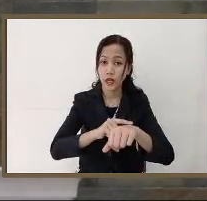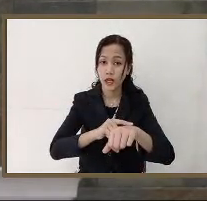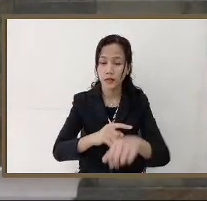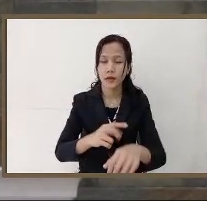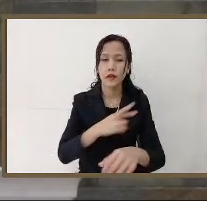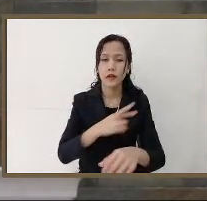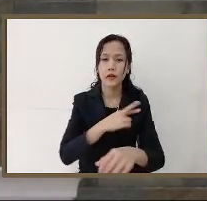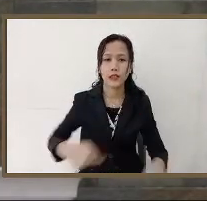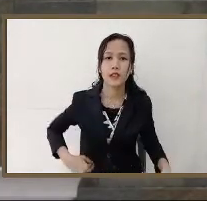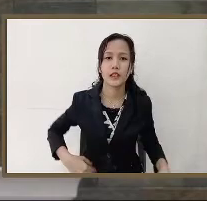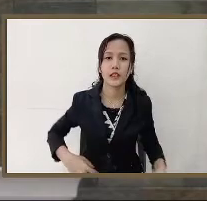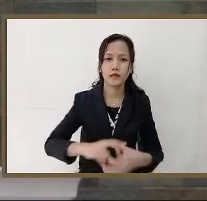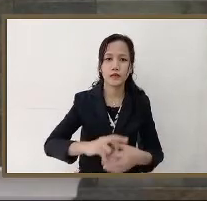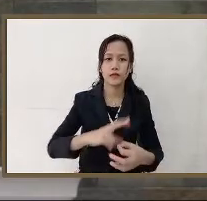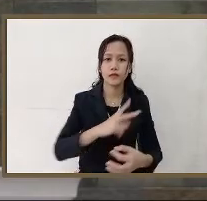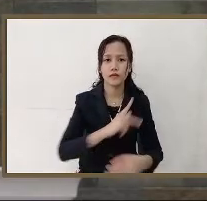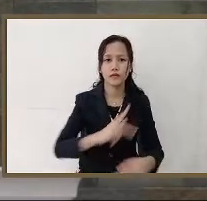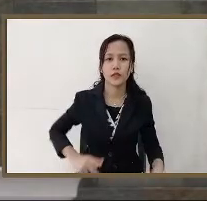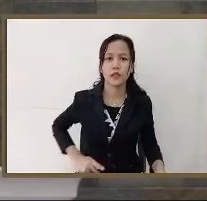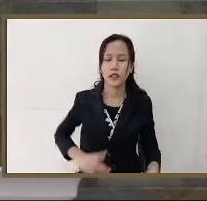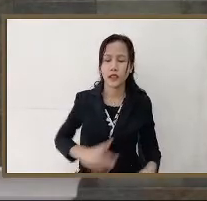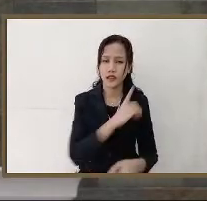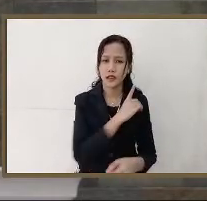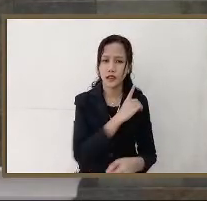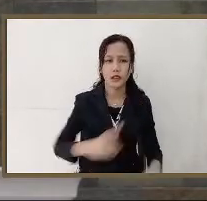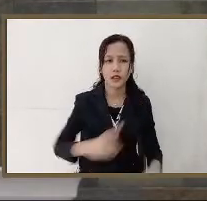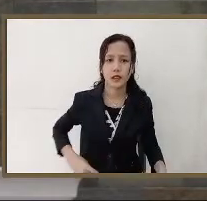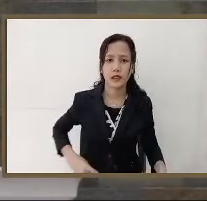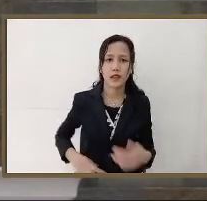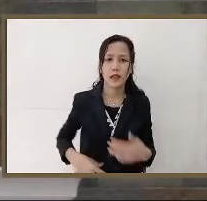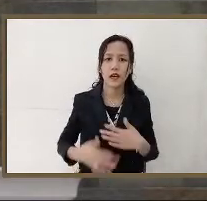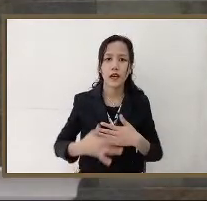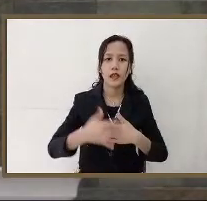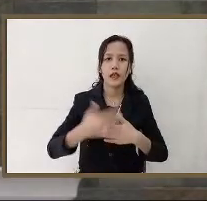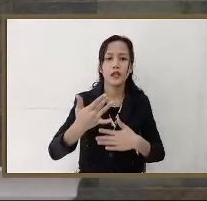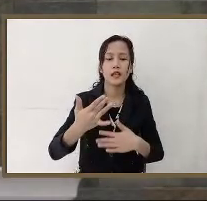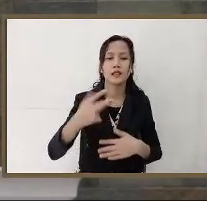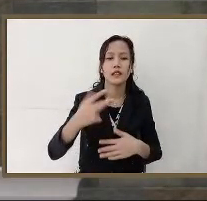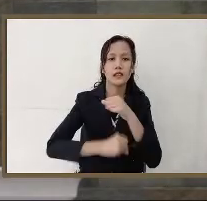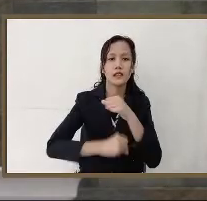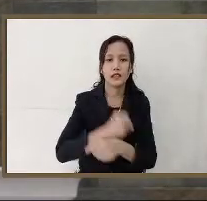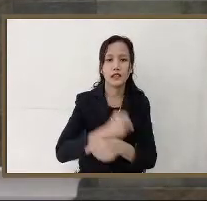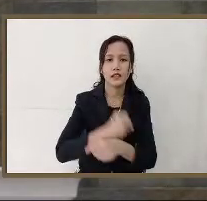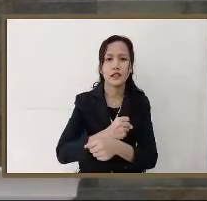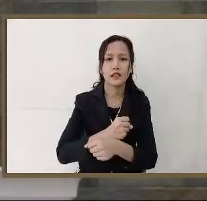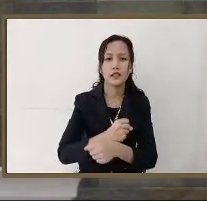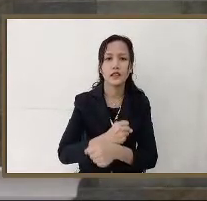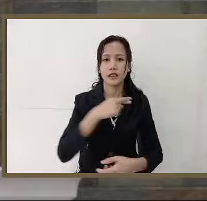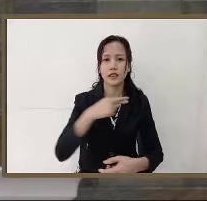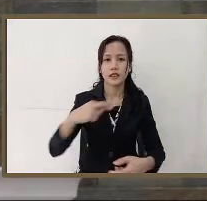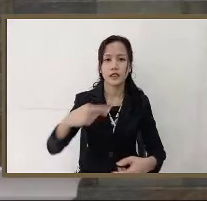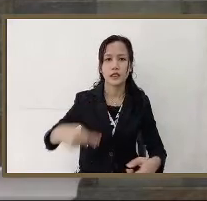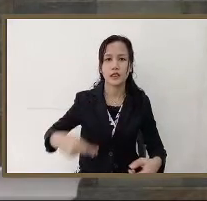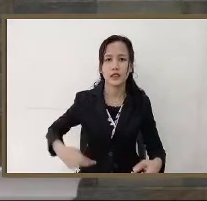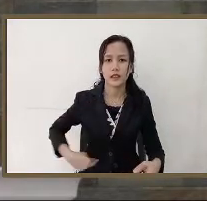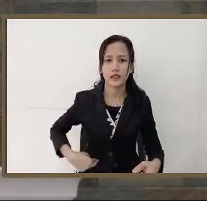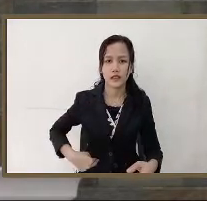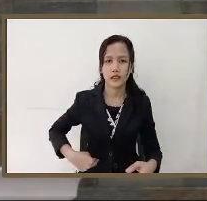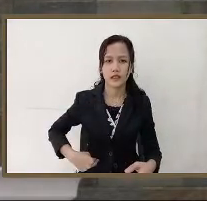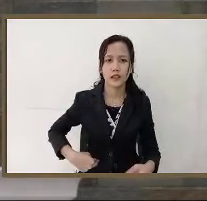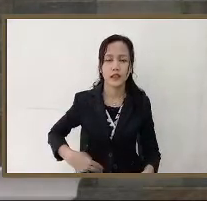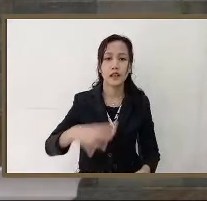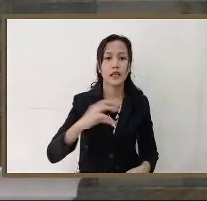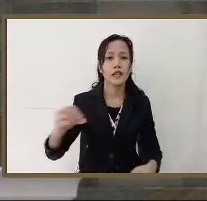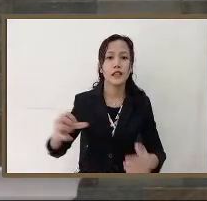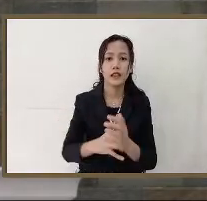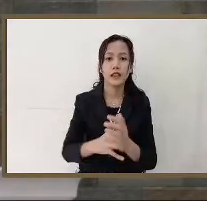well, is the early years ng kanyang reign. Okay? The early years of his reign. And during this period,